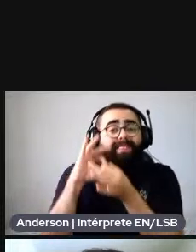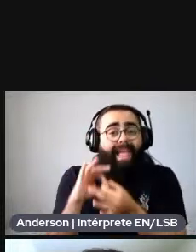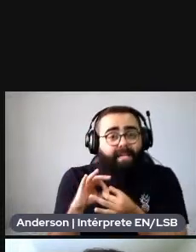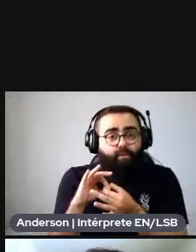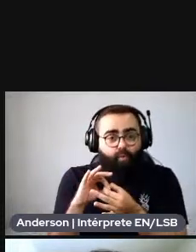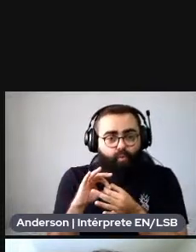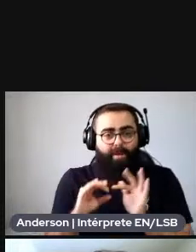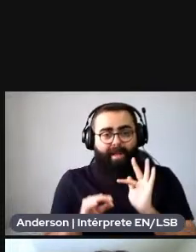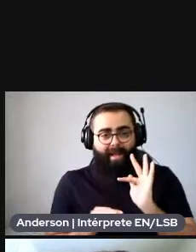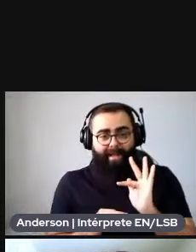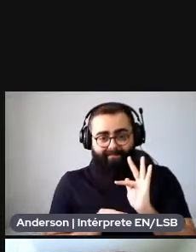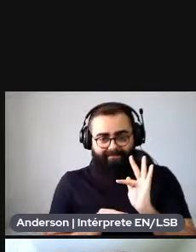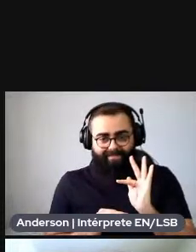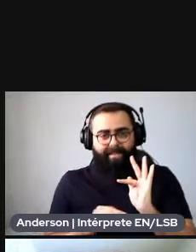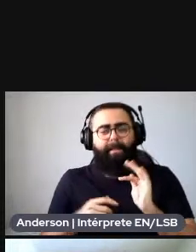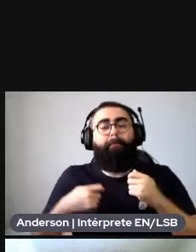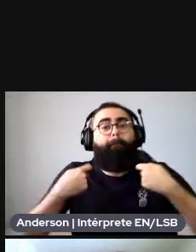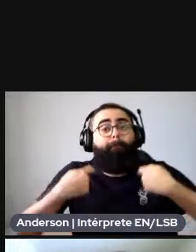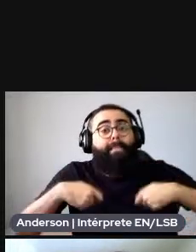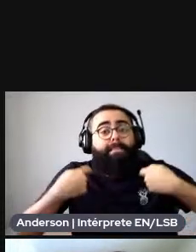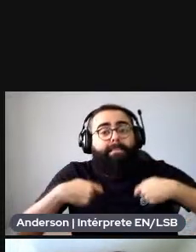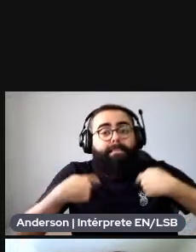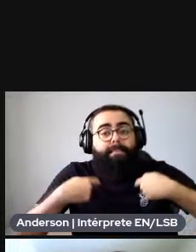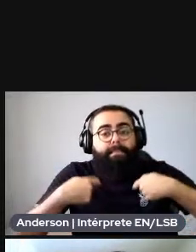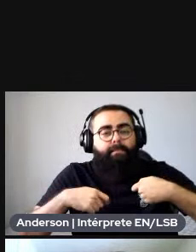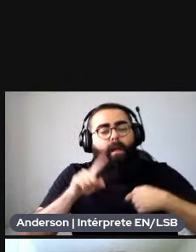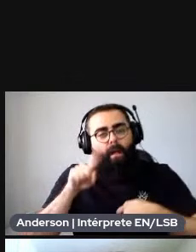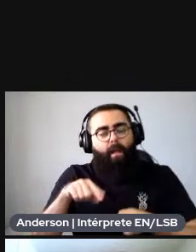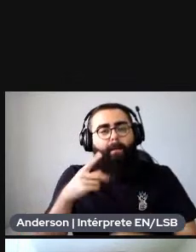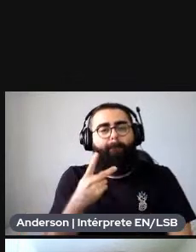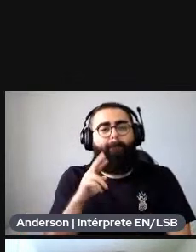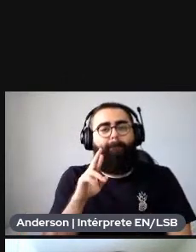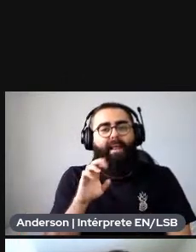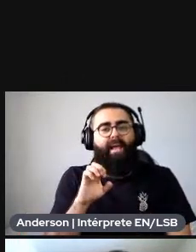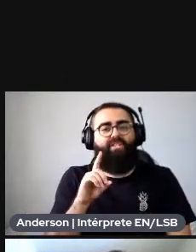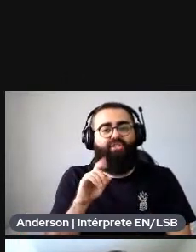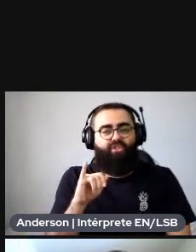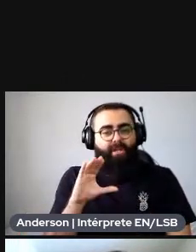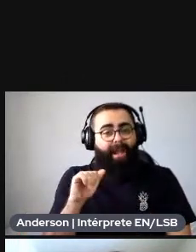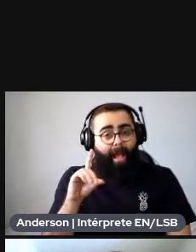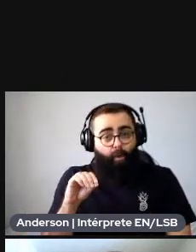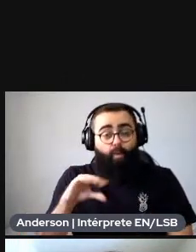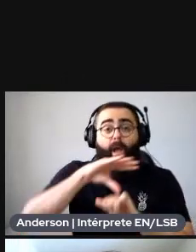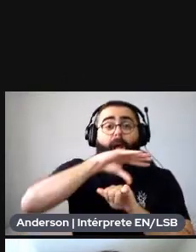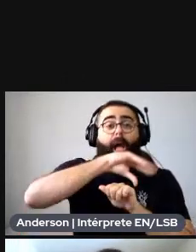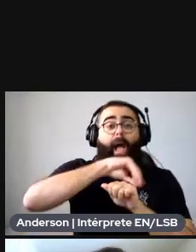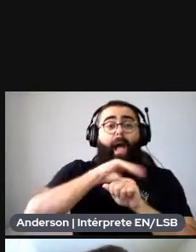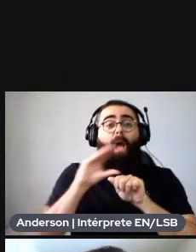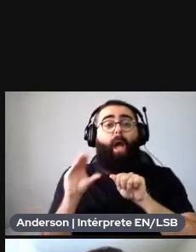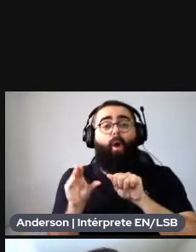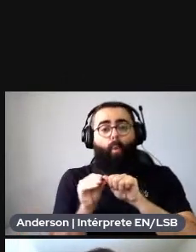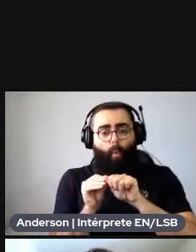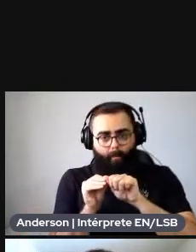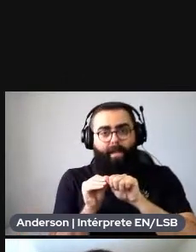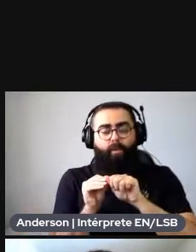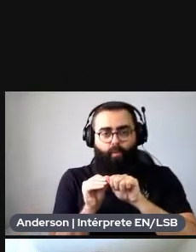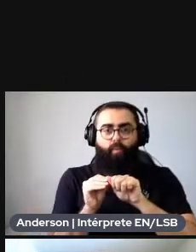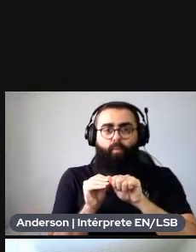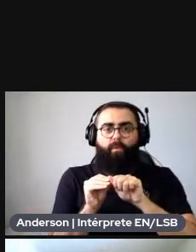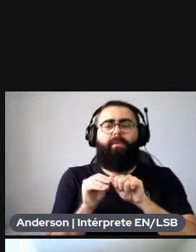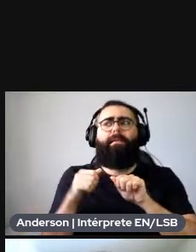as a predicate and two arguments, the one who